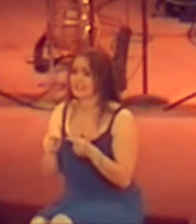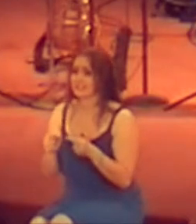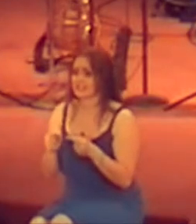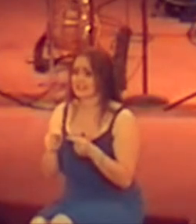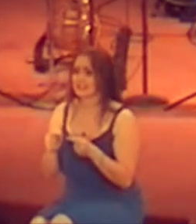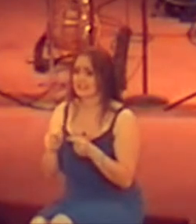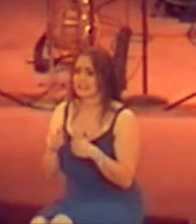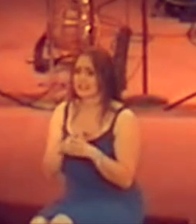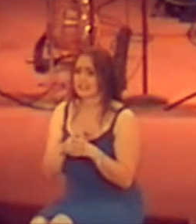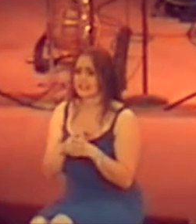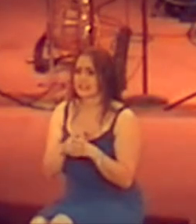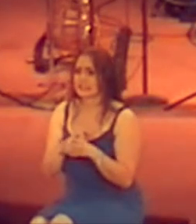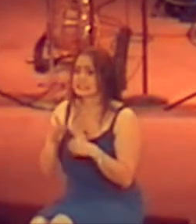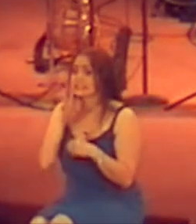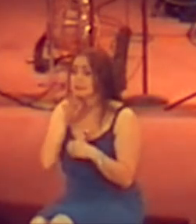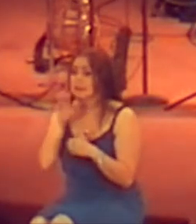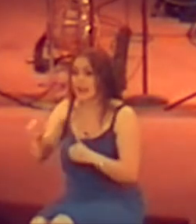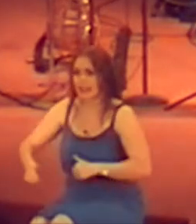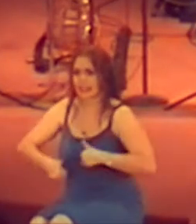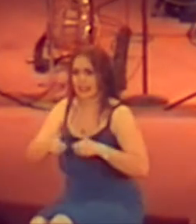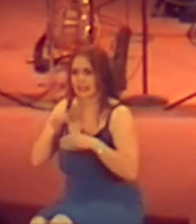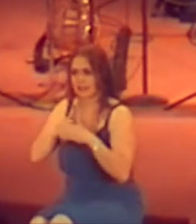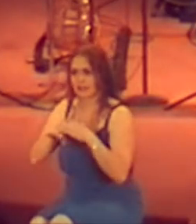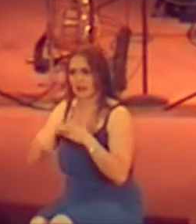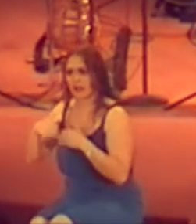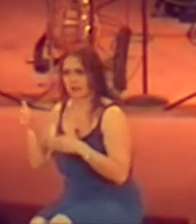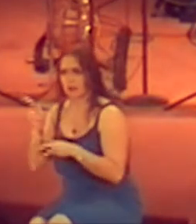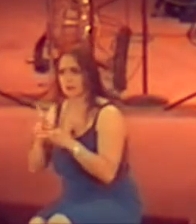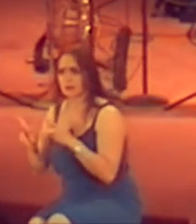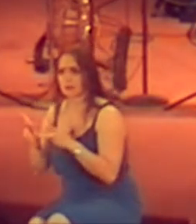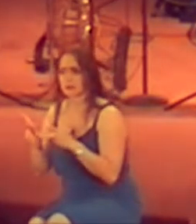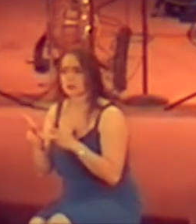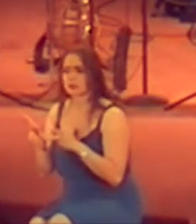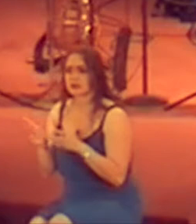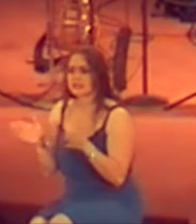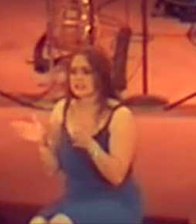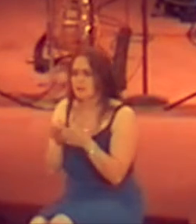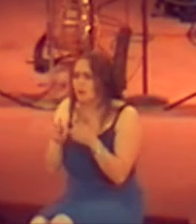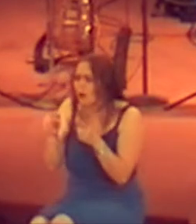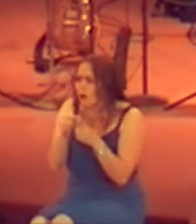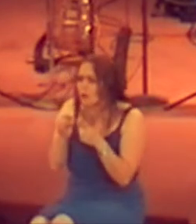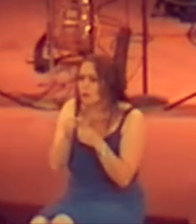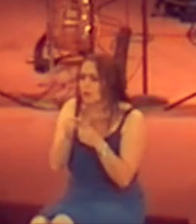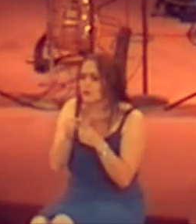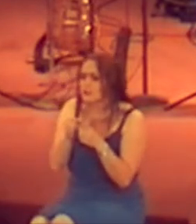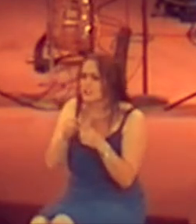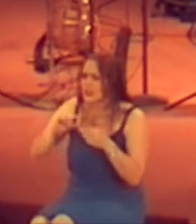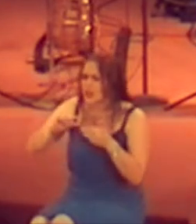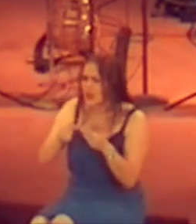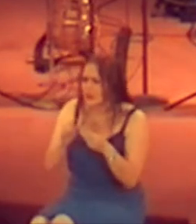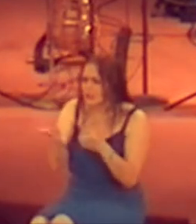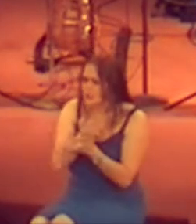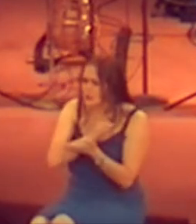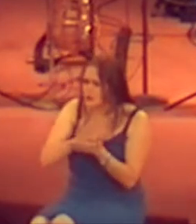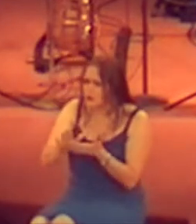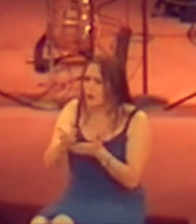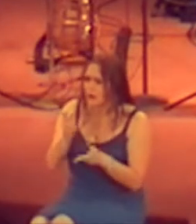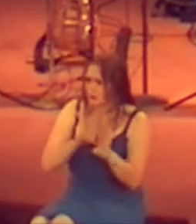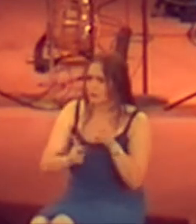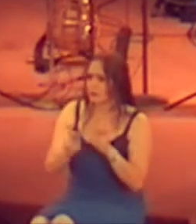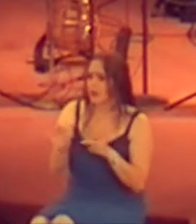ability to speak life into others, but the smallest of words can destroy and tear down, like a fire setting ablaze a